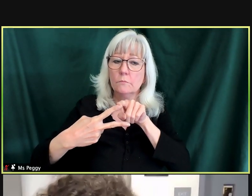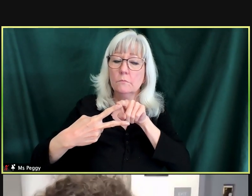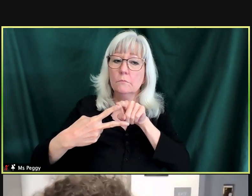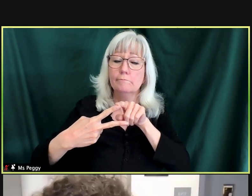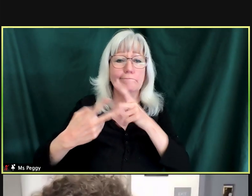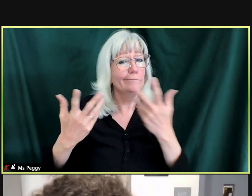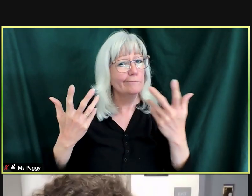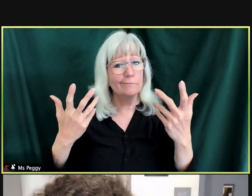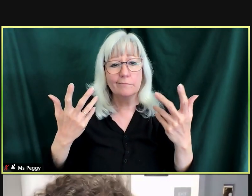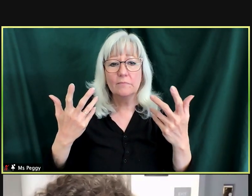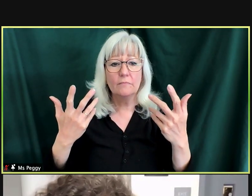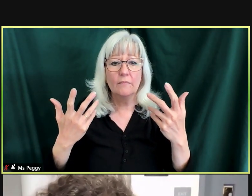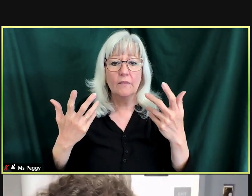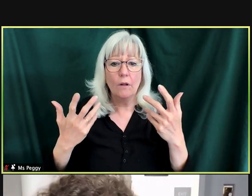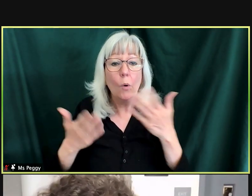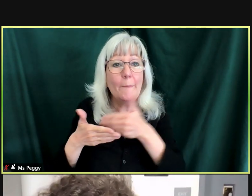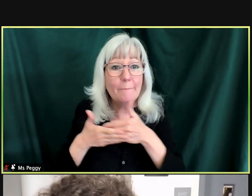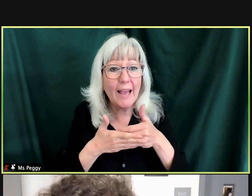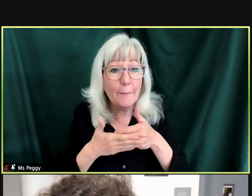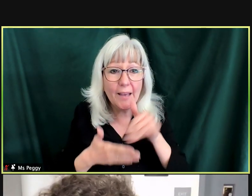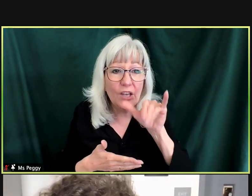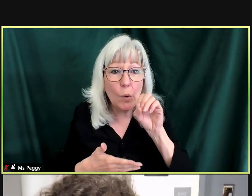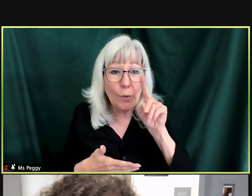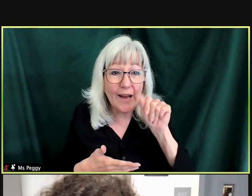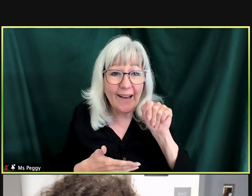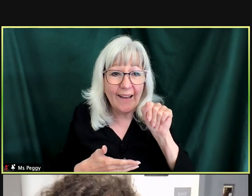outright a Baby Yoda.